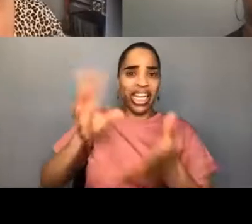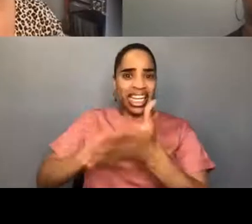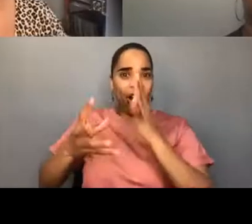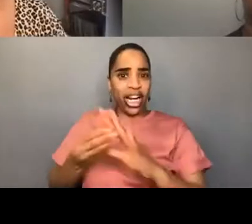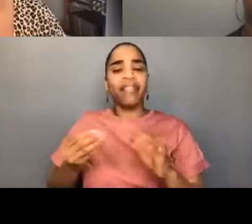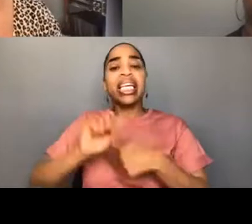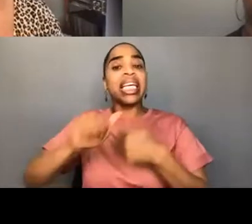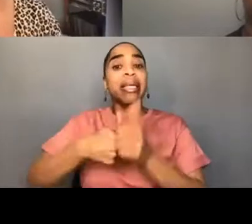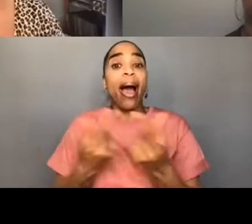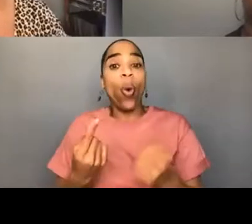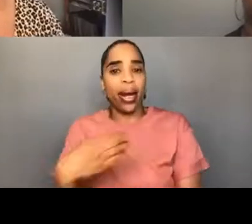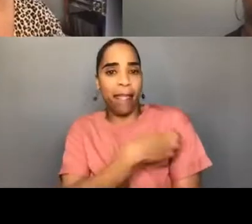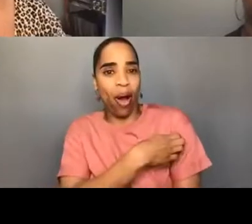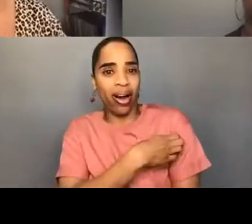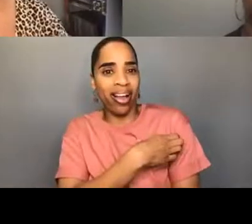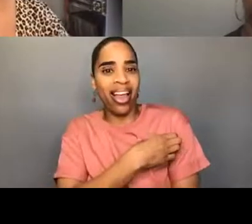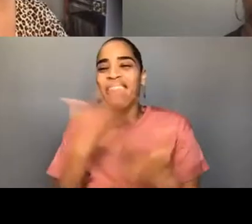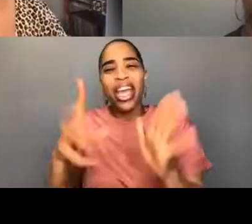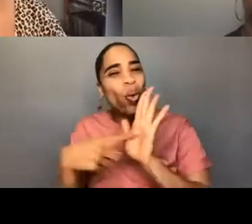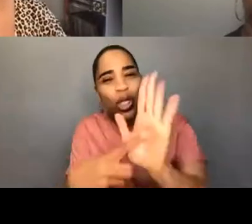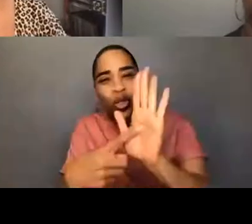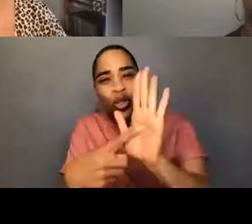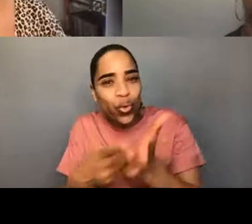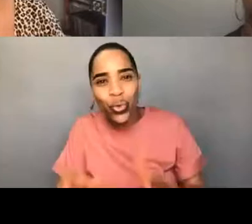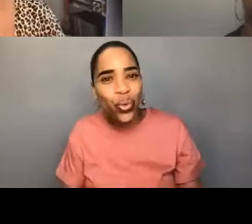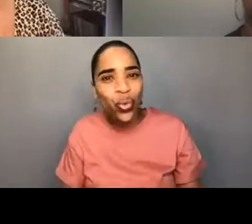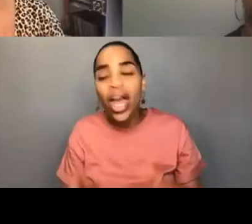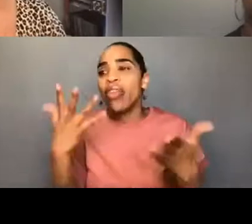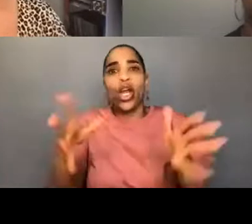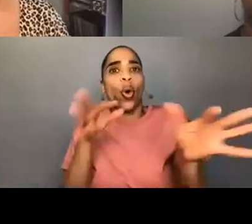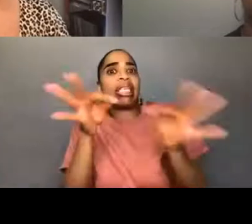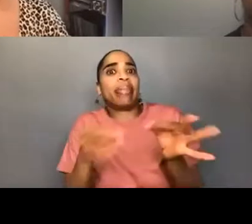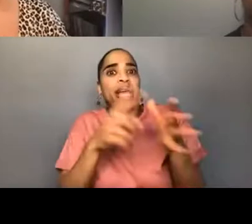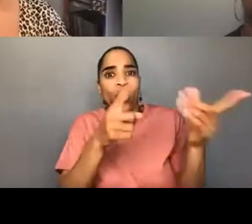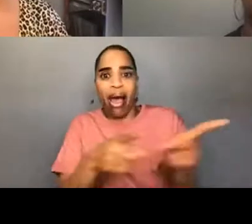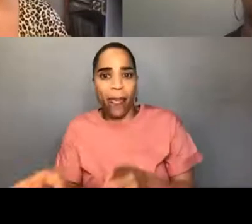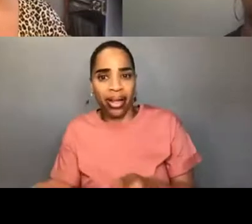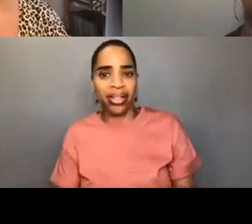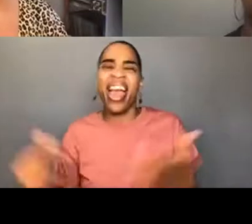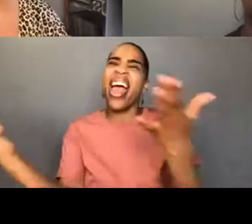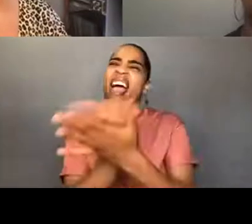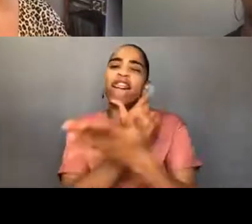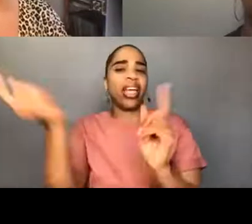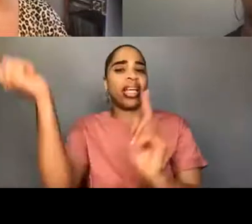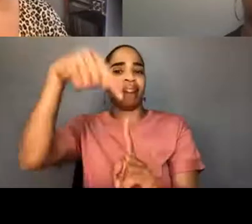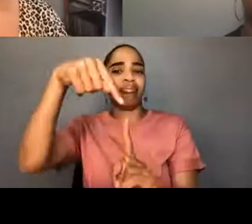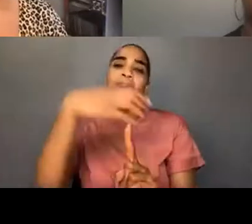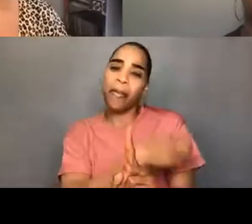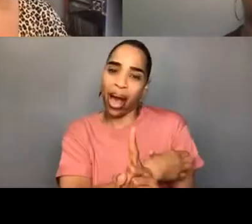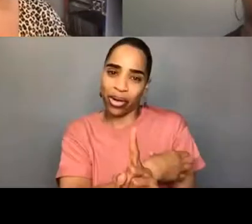about the truth. They're not about what happened. They're about power. And a lot of folks don't like